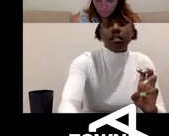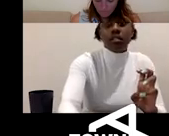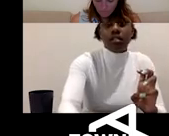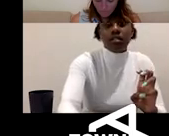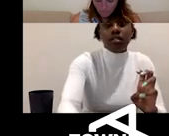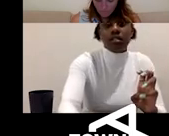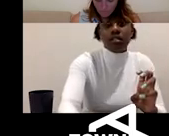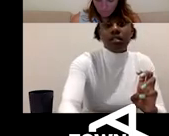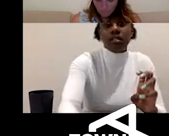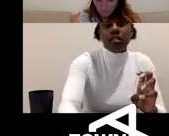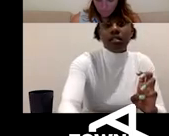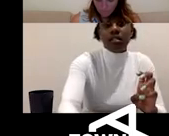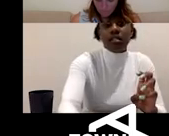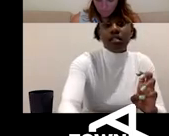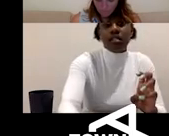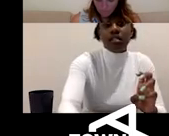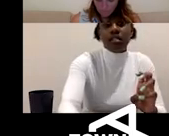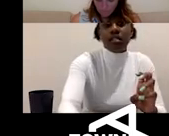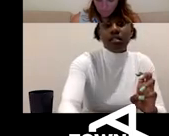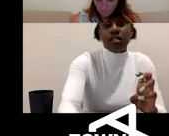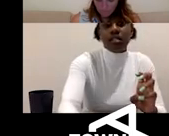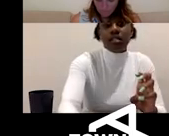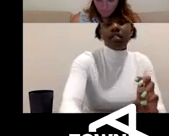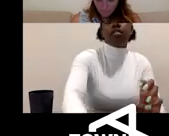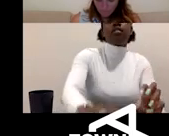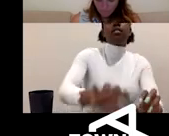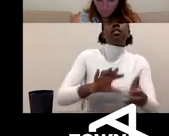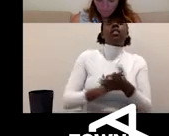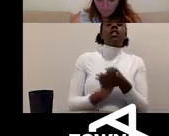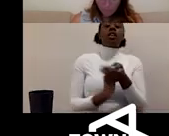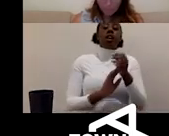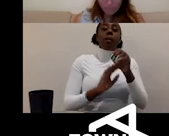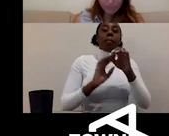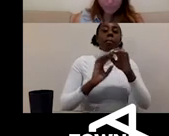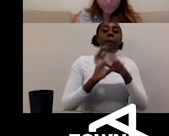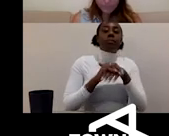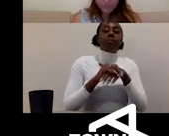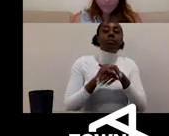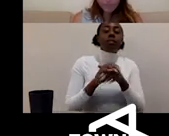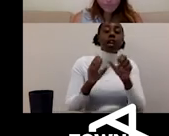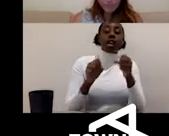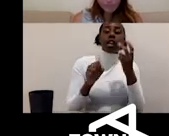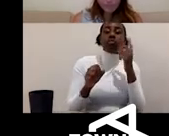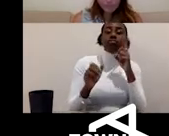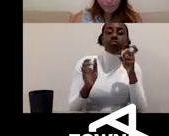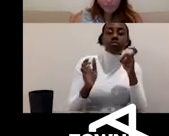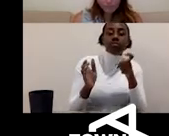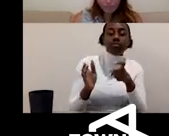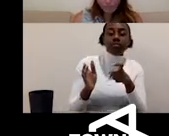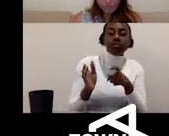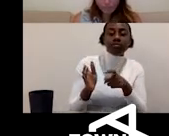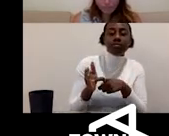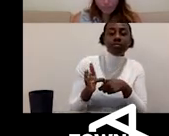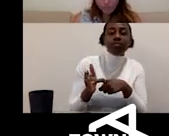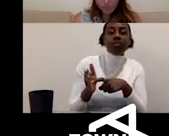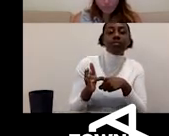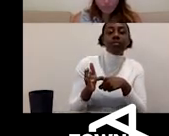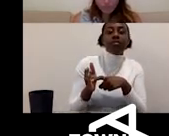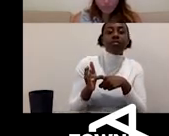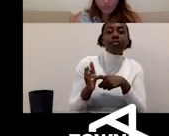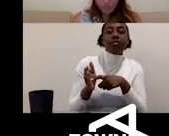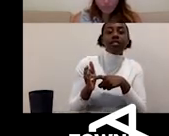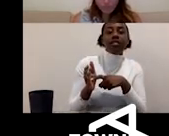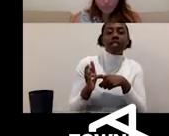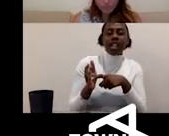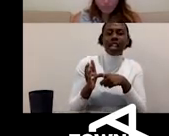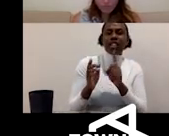single batch that we've received from our litigation. As you can see, they're heavily redacted, but you find little like